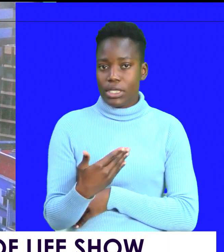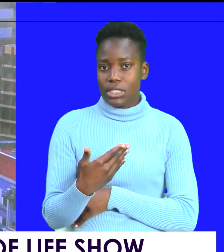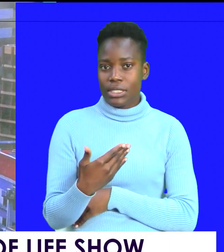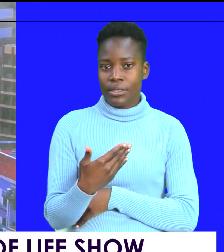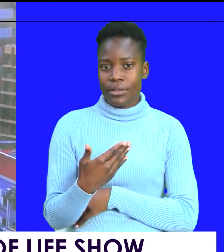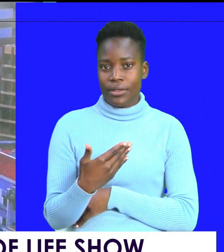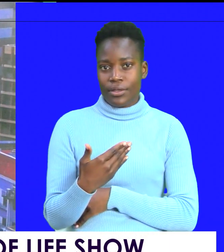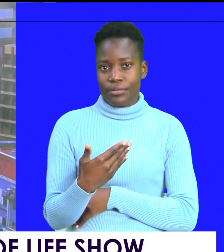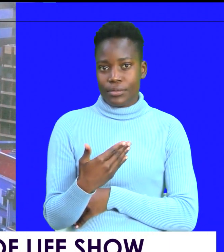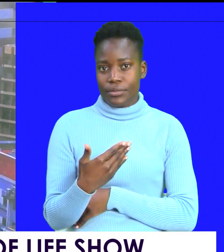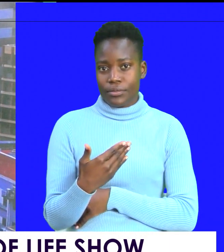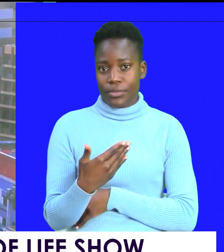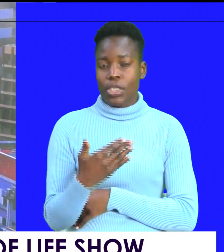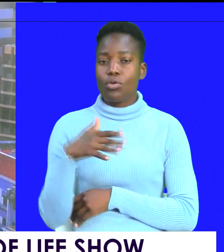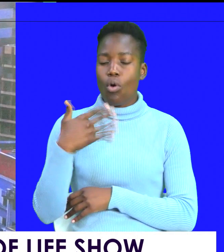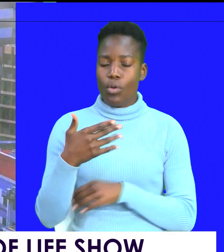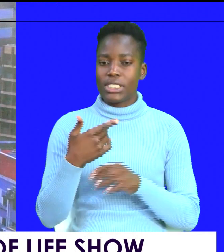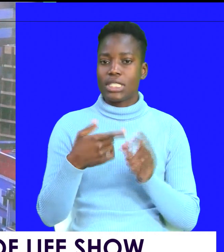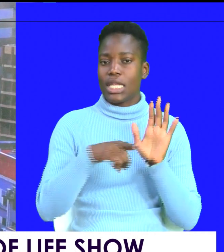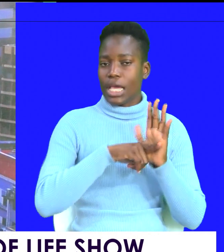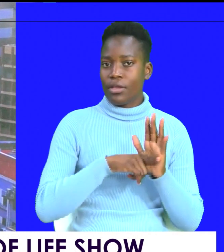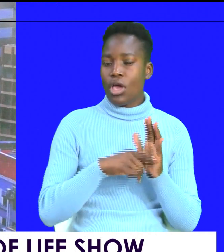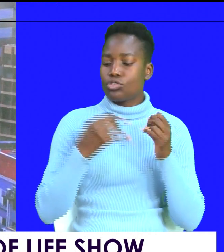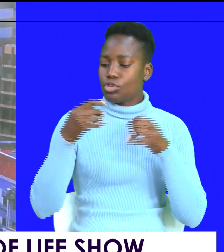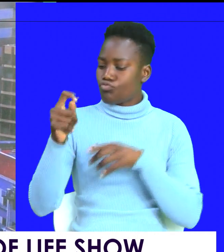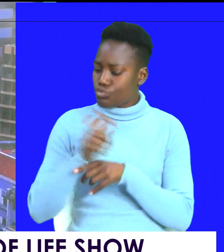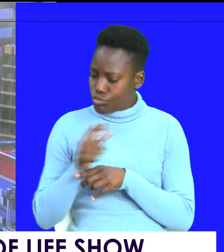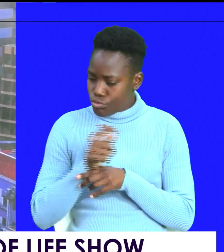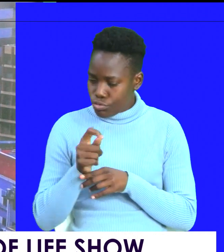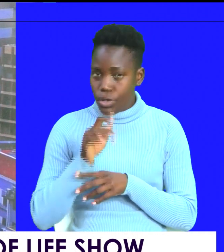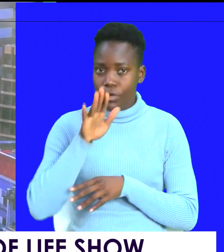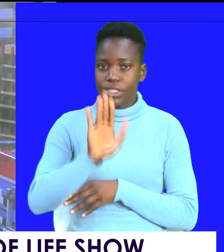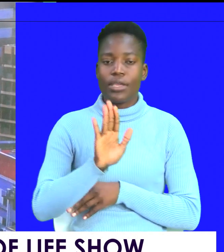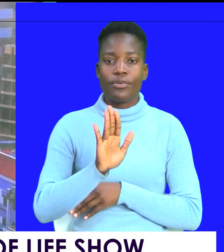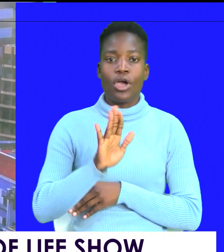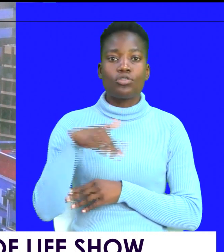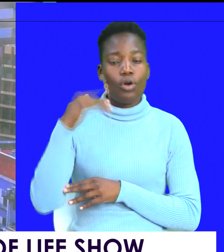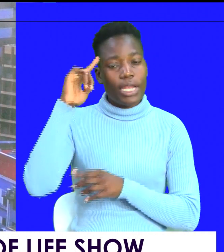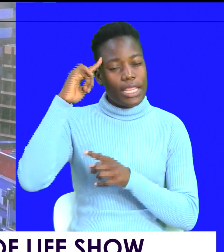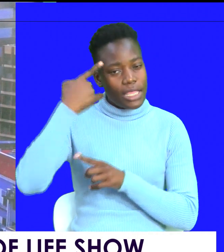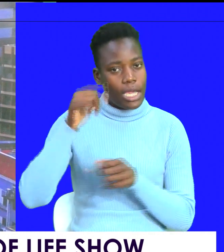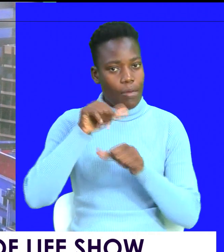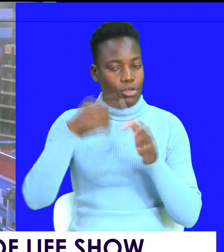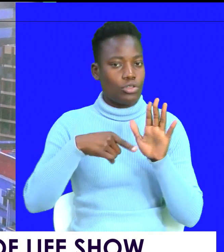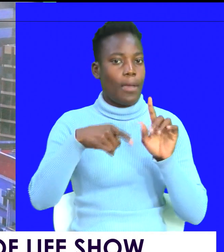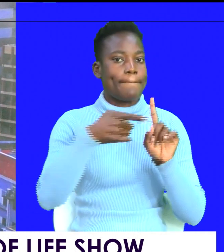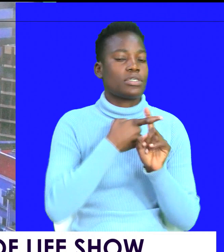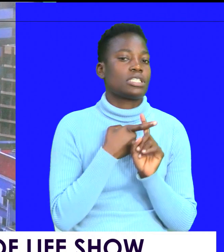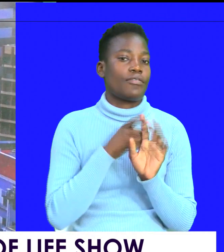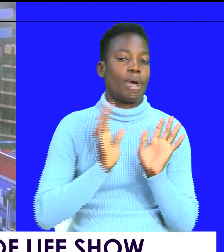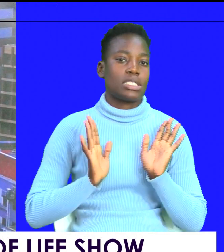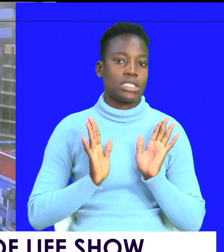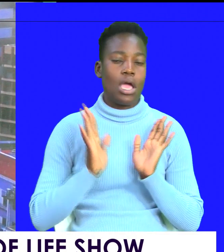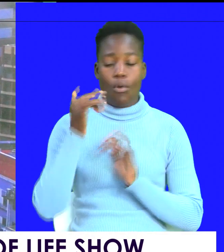humanity is triggered towards the negative. So you train yourself to be triggered towards the positive. Volatility